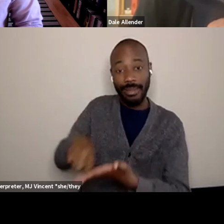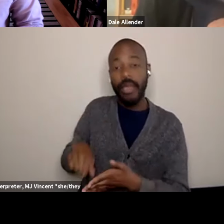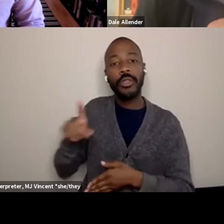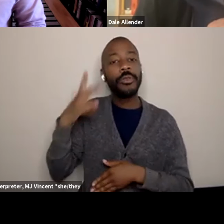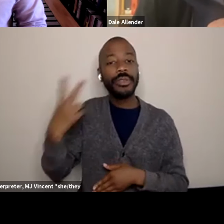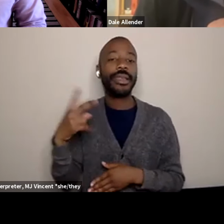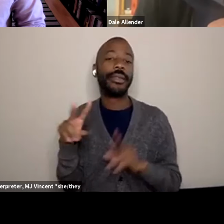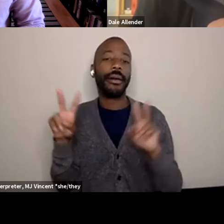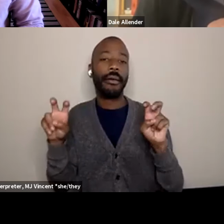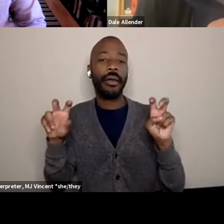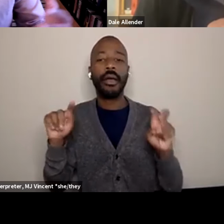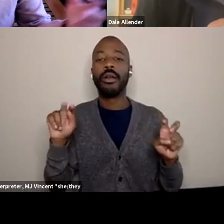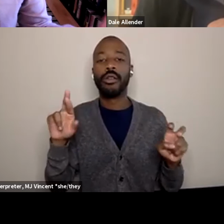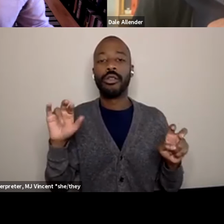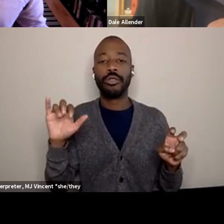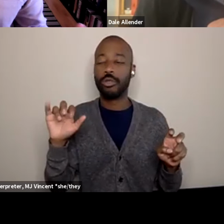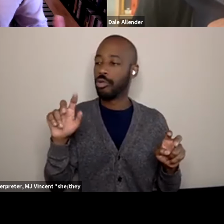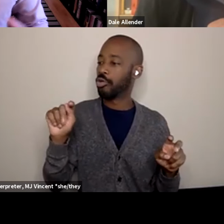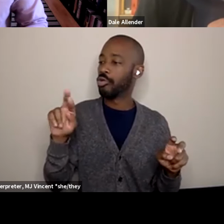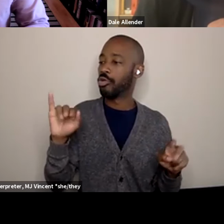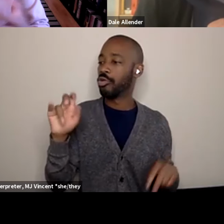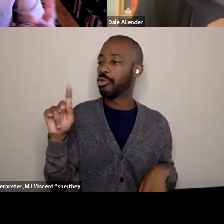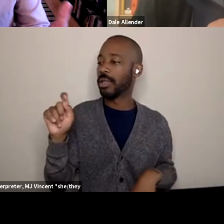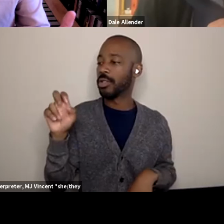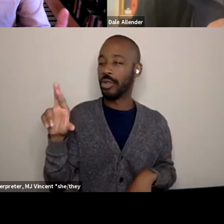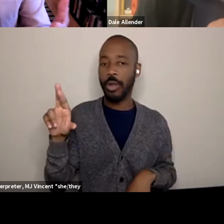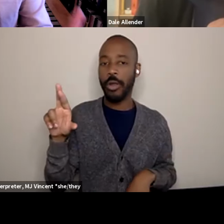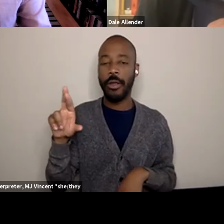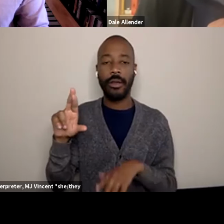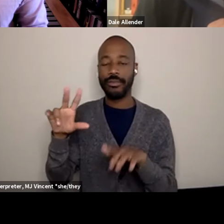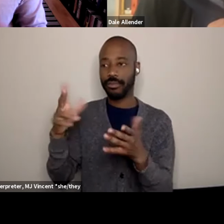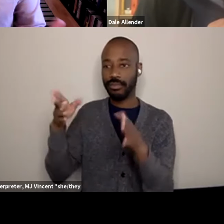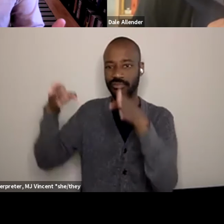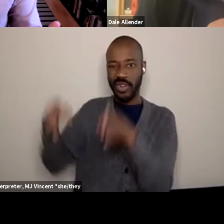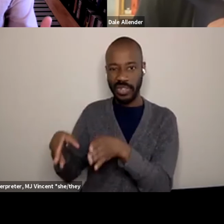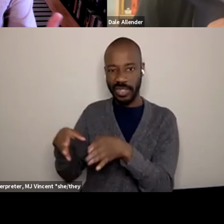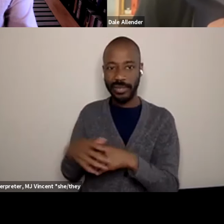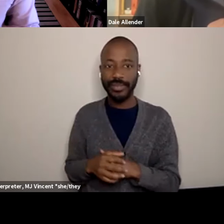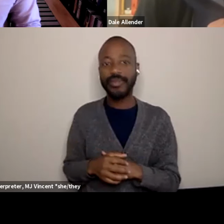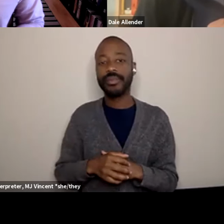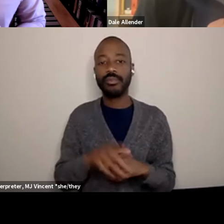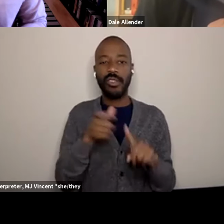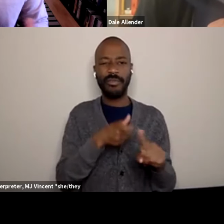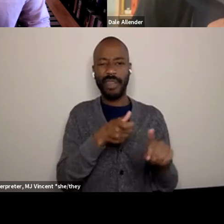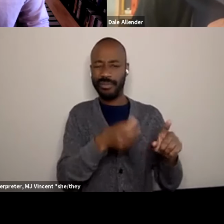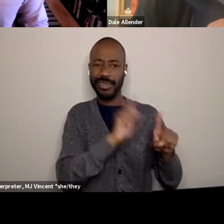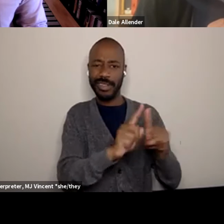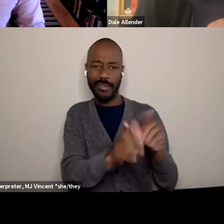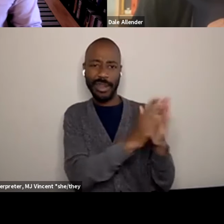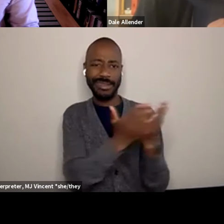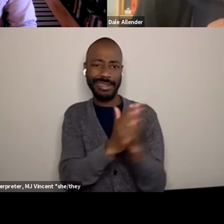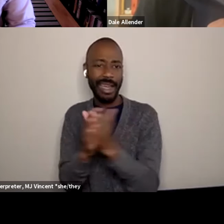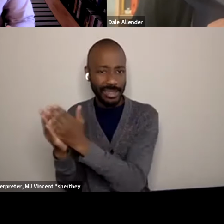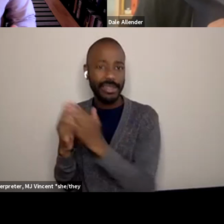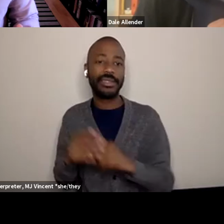is in the kind of, you know, slave narratives to the kind of Ishmael Reed's text, but also Zora Neale Hurston writing about Black